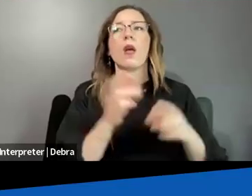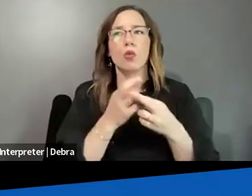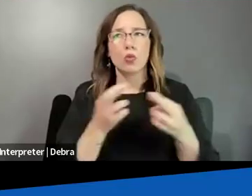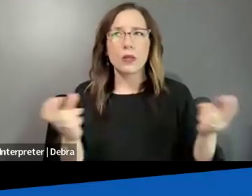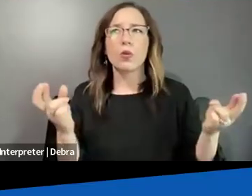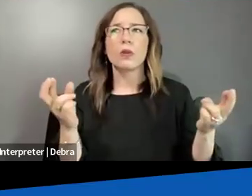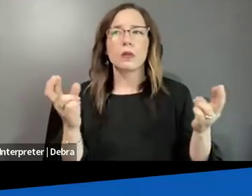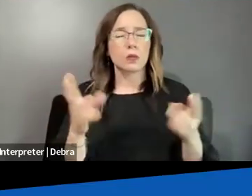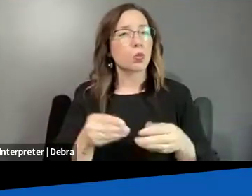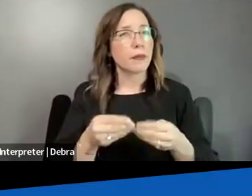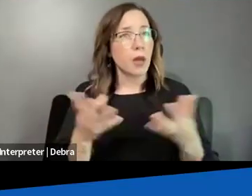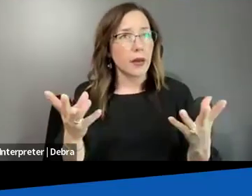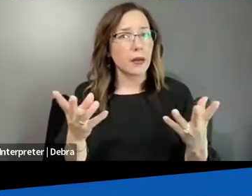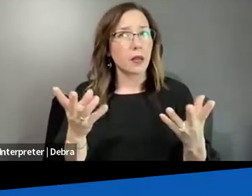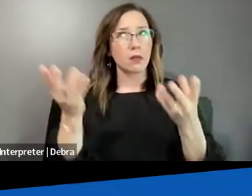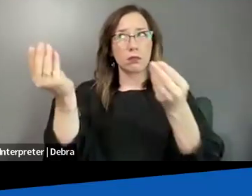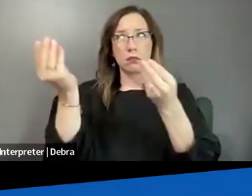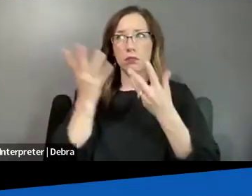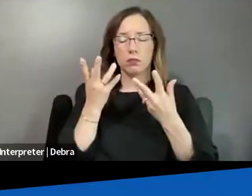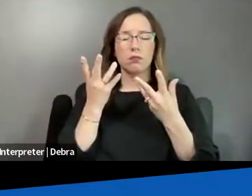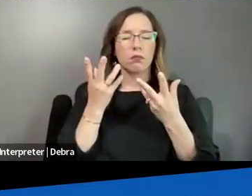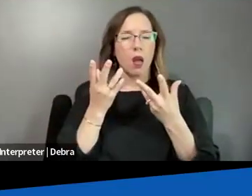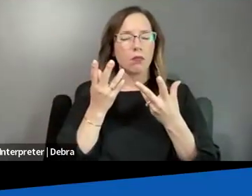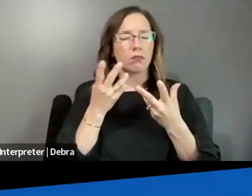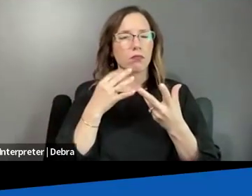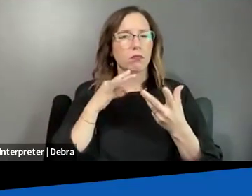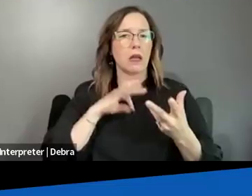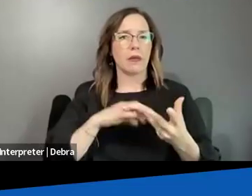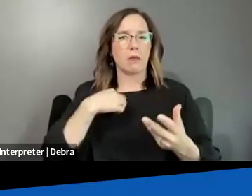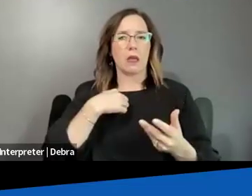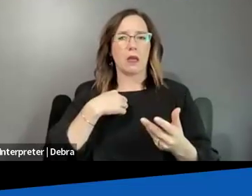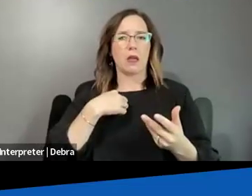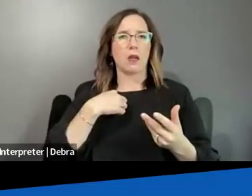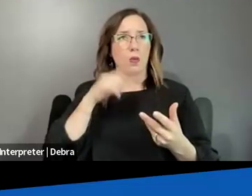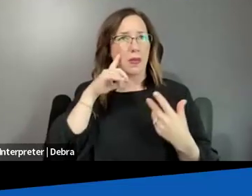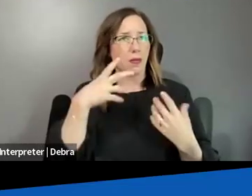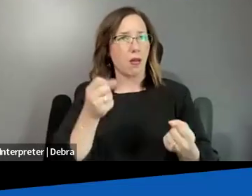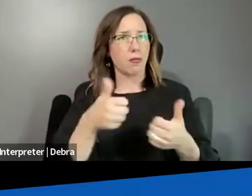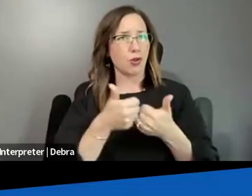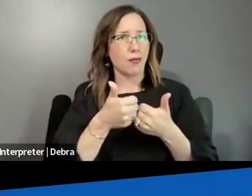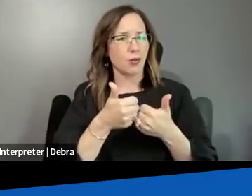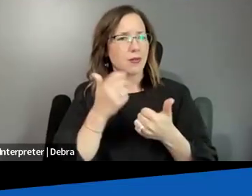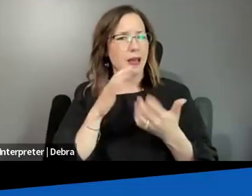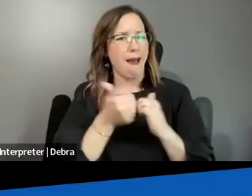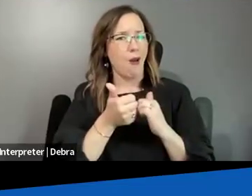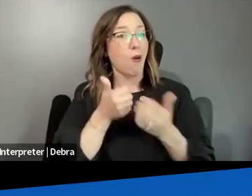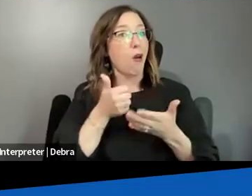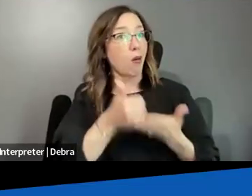that's provided to me to help me with my mental health challenges by helping other